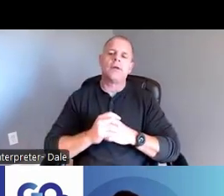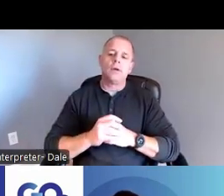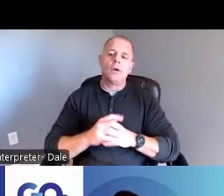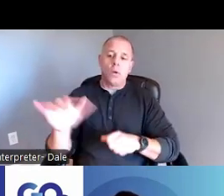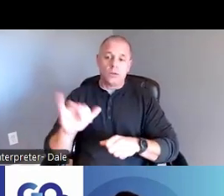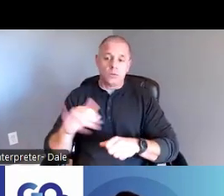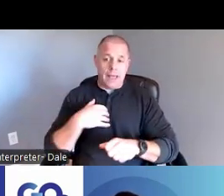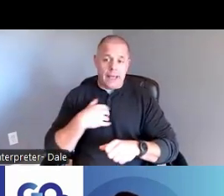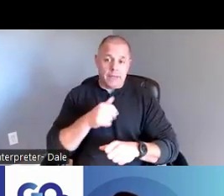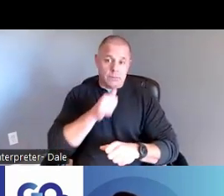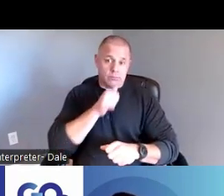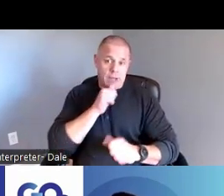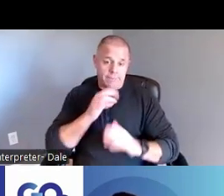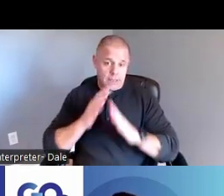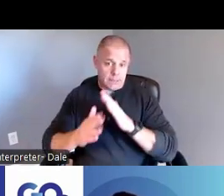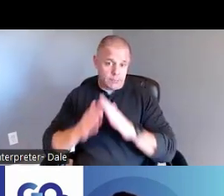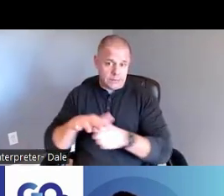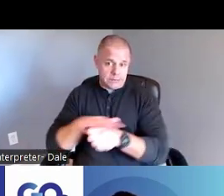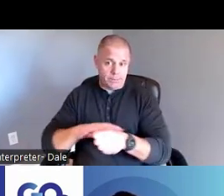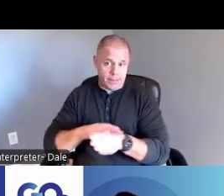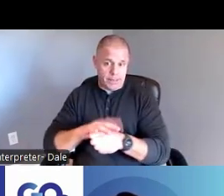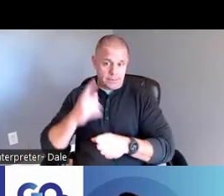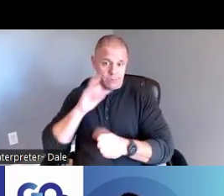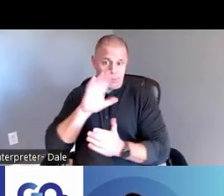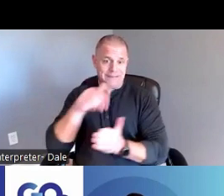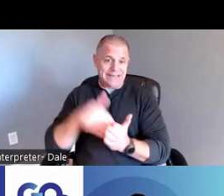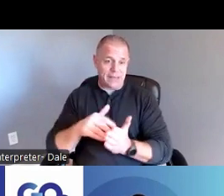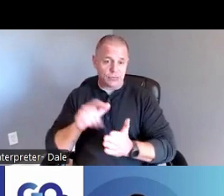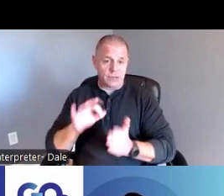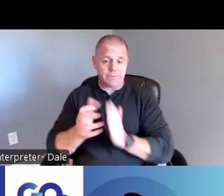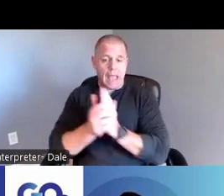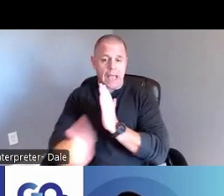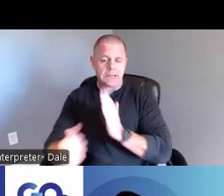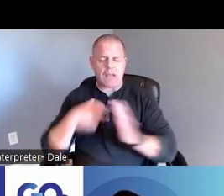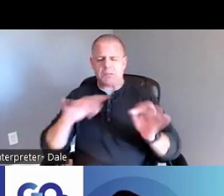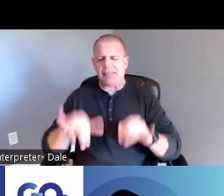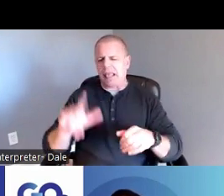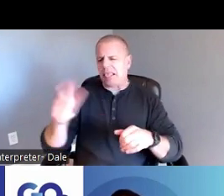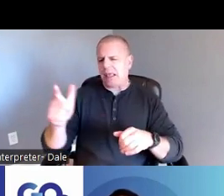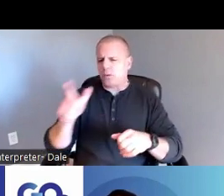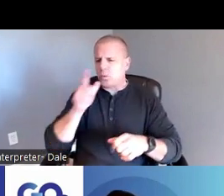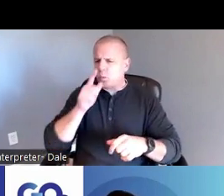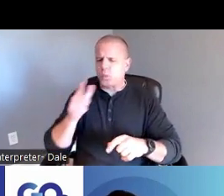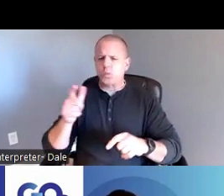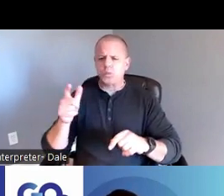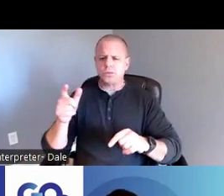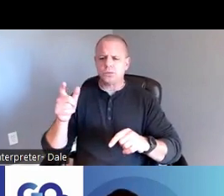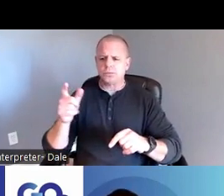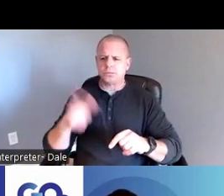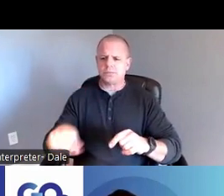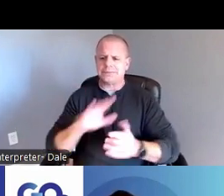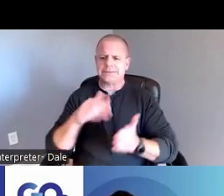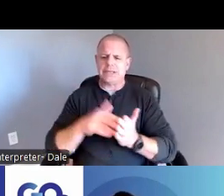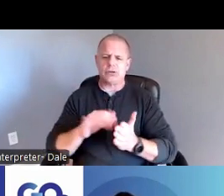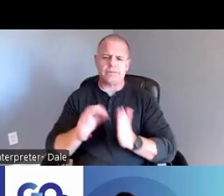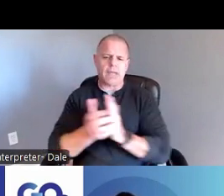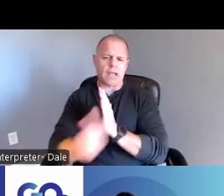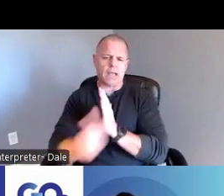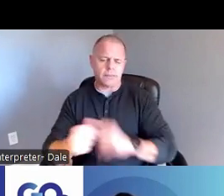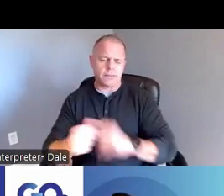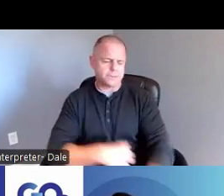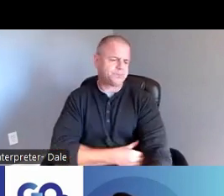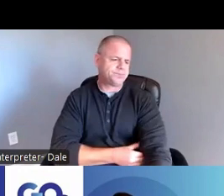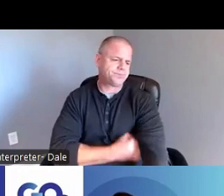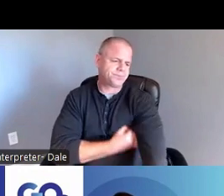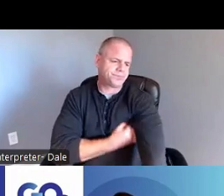private community space for our centers of excellence, which I'll get into later about who our centers of excellence are. That